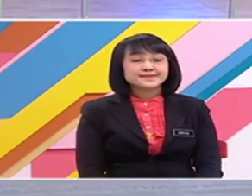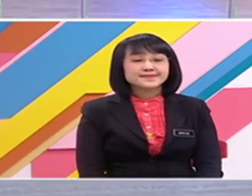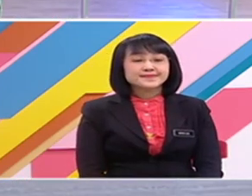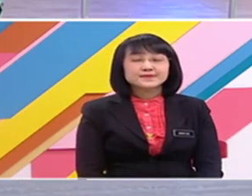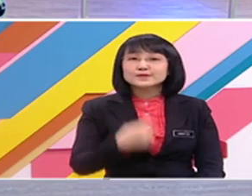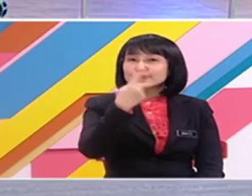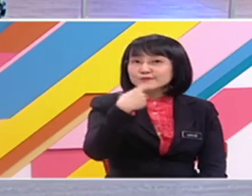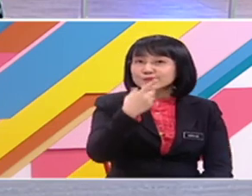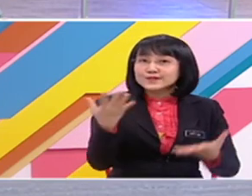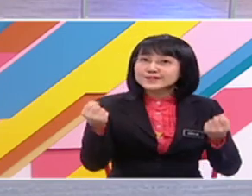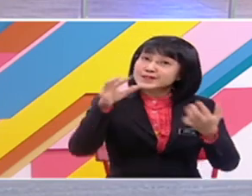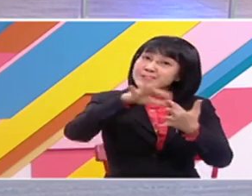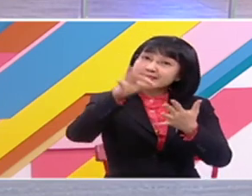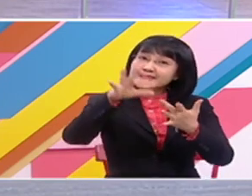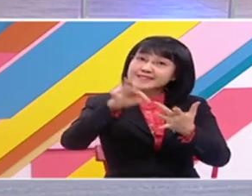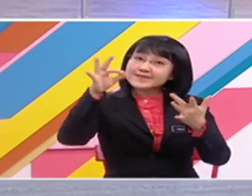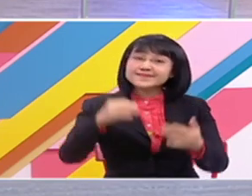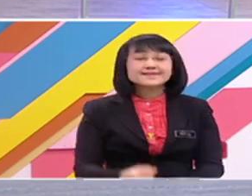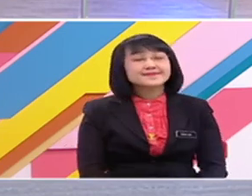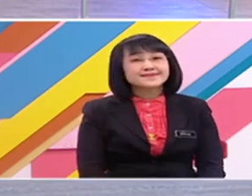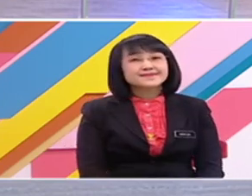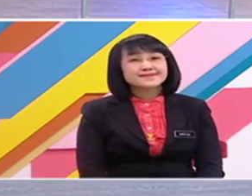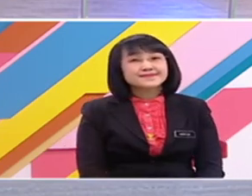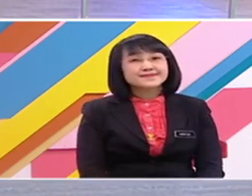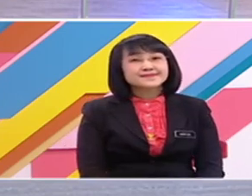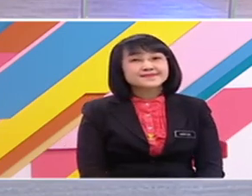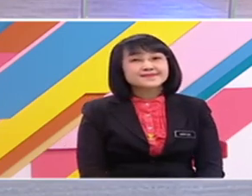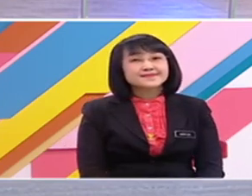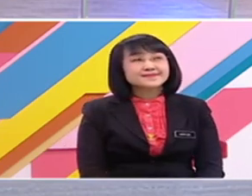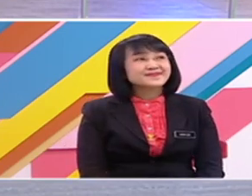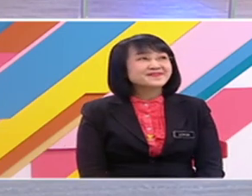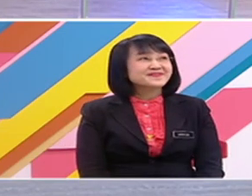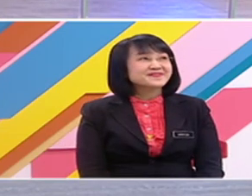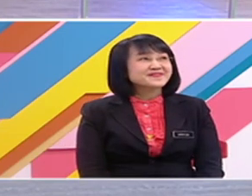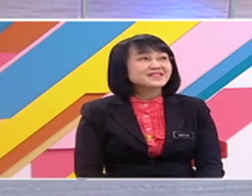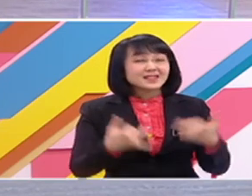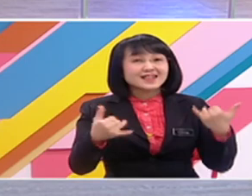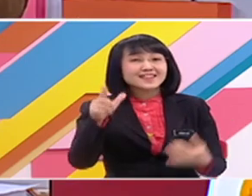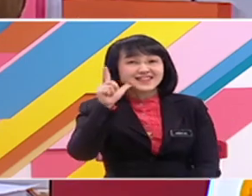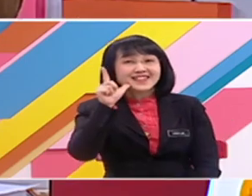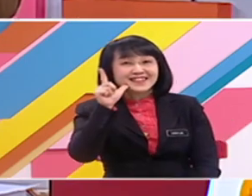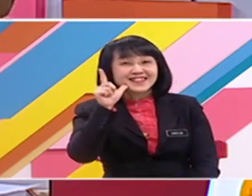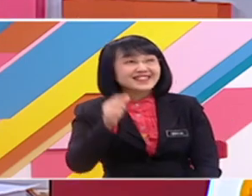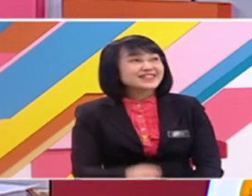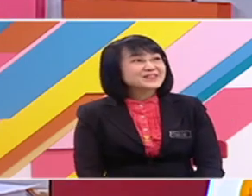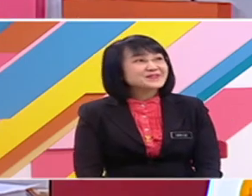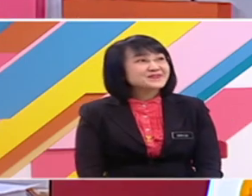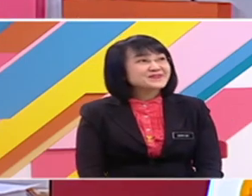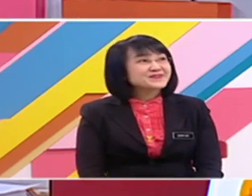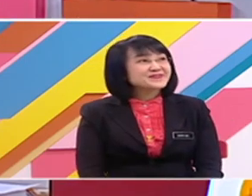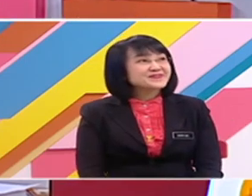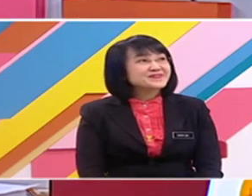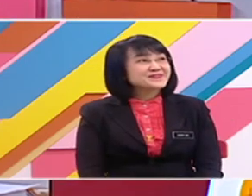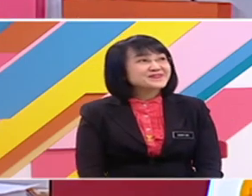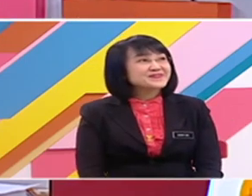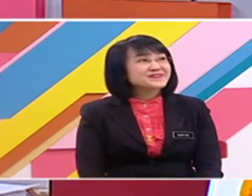pick? Okay. Maybe we can go ahead with Laila. Okay. Ah. Do you love the outfit of Laila? I do. I